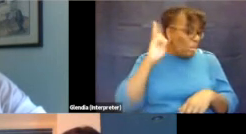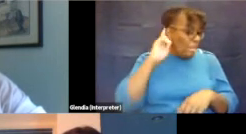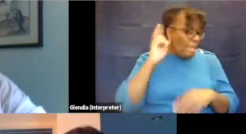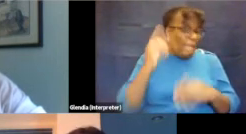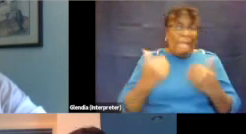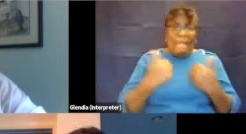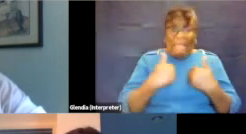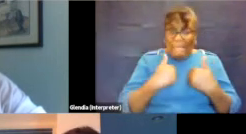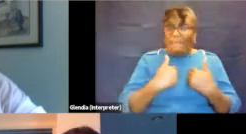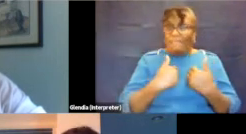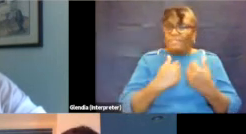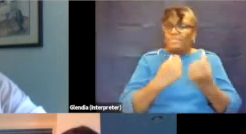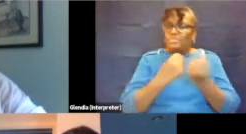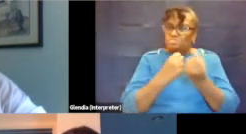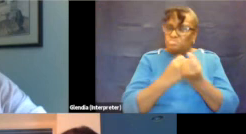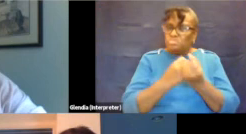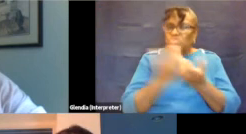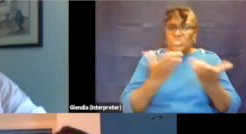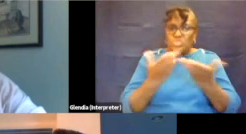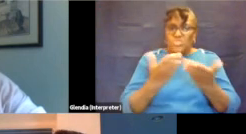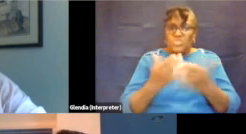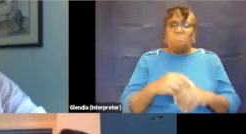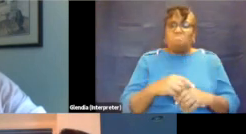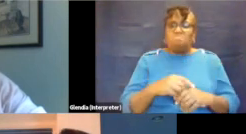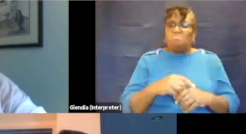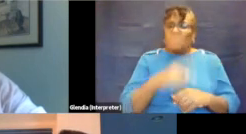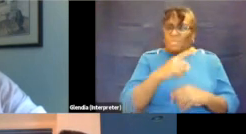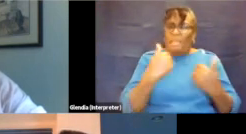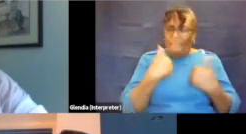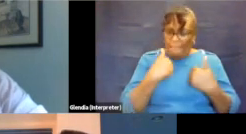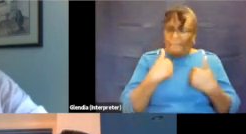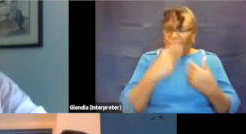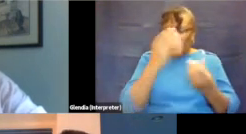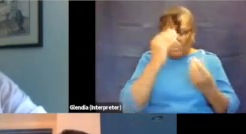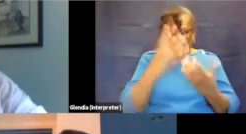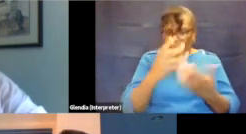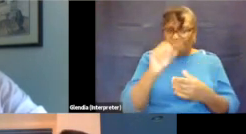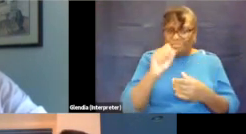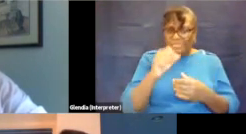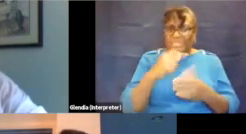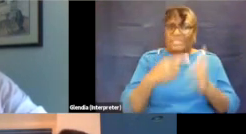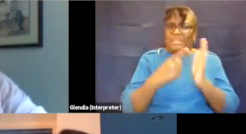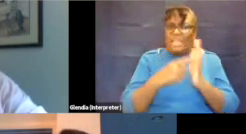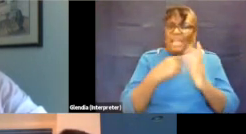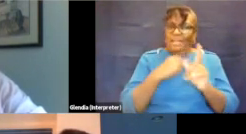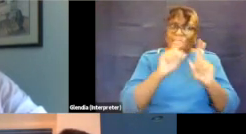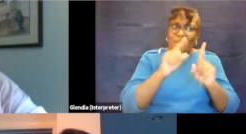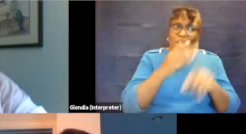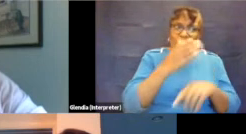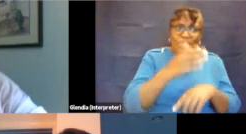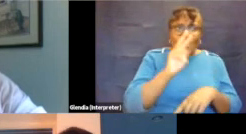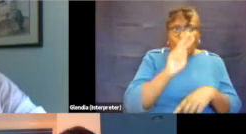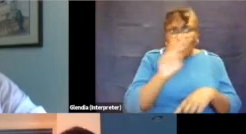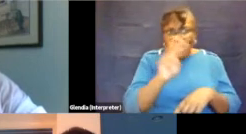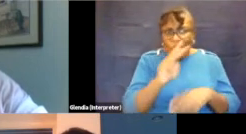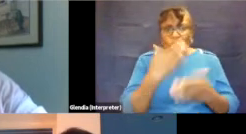kinds of articles, stories, and world information regarding to hearing loss. So it's like I pop on there pretty frequently, and there's some really great